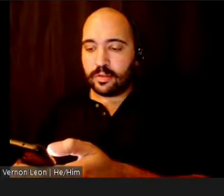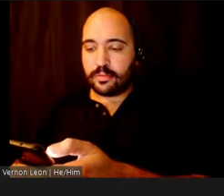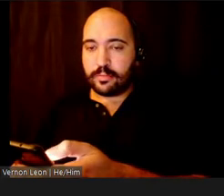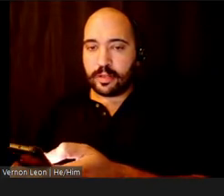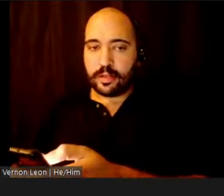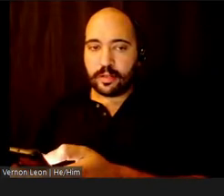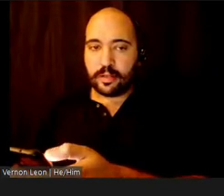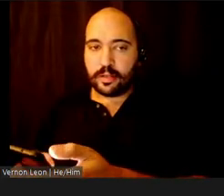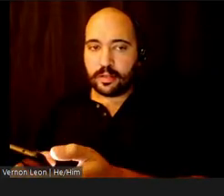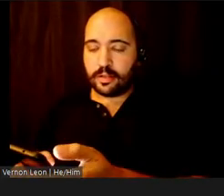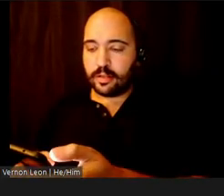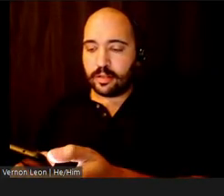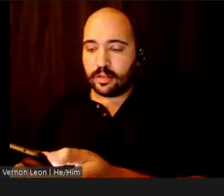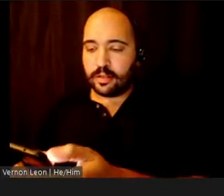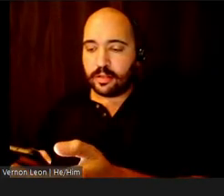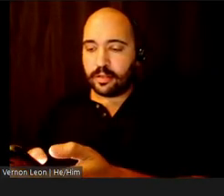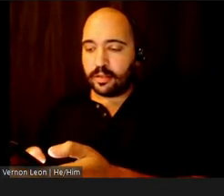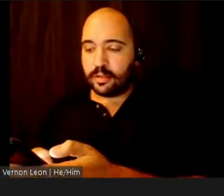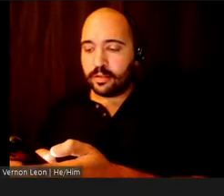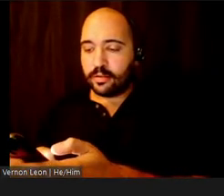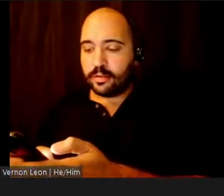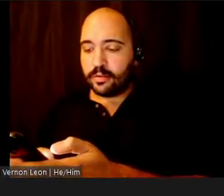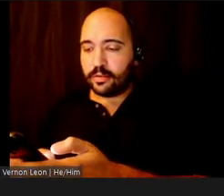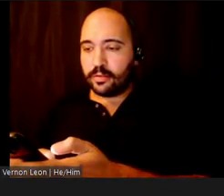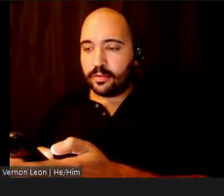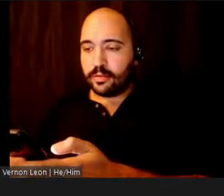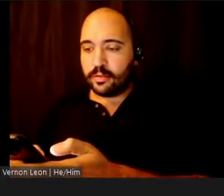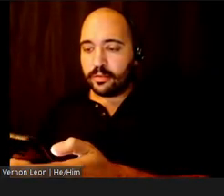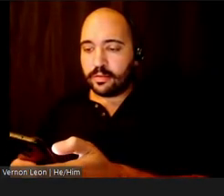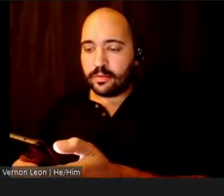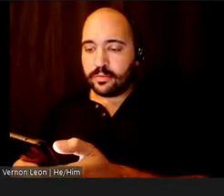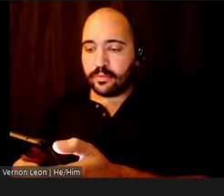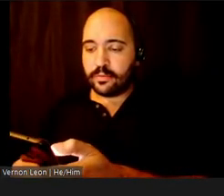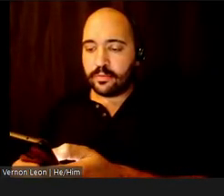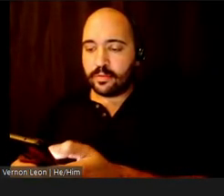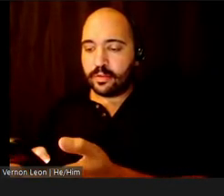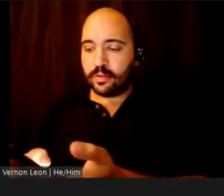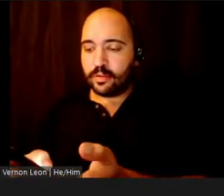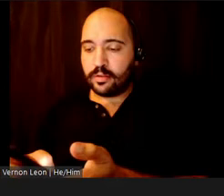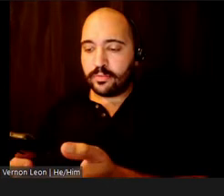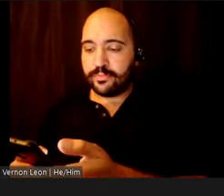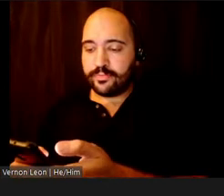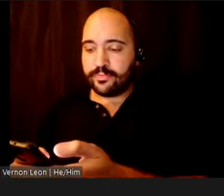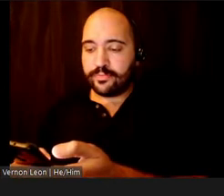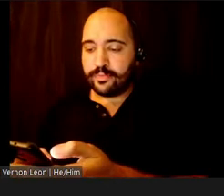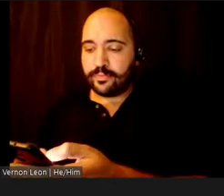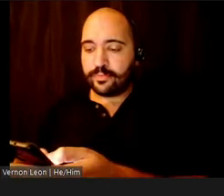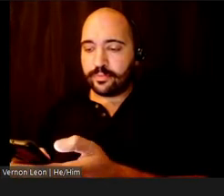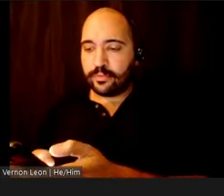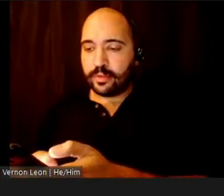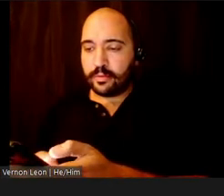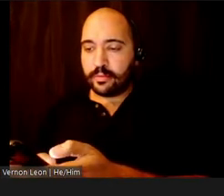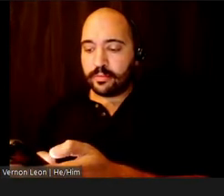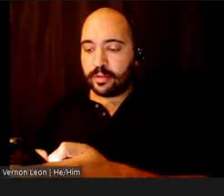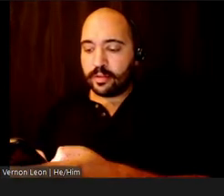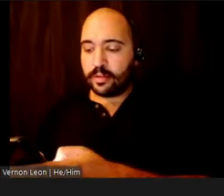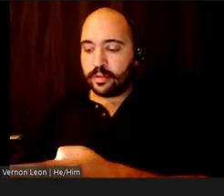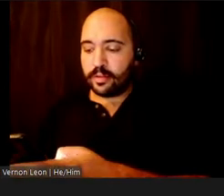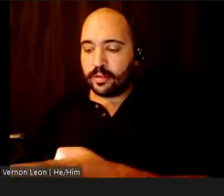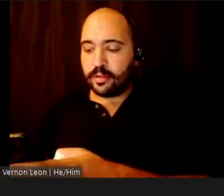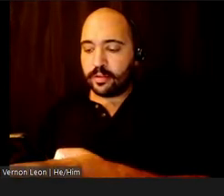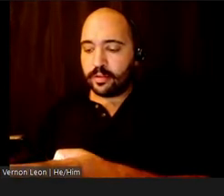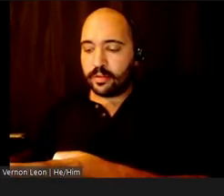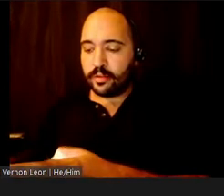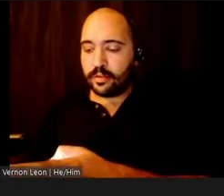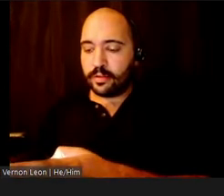Our agenda for today is to review the proposed program, the project purpose and need, discuss the project alternatives, provide an